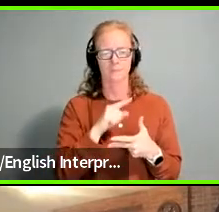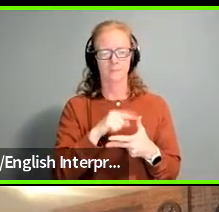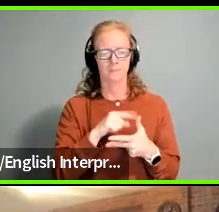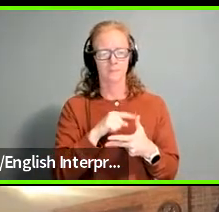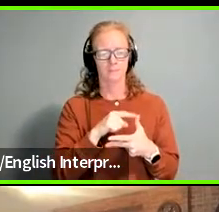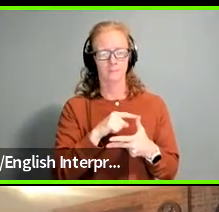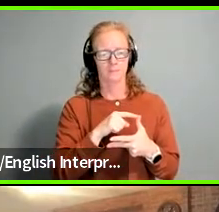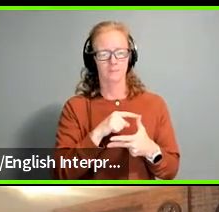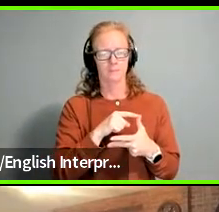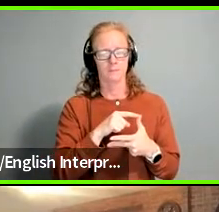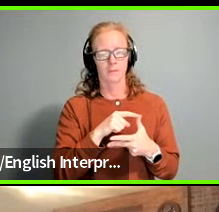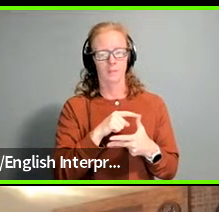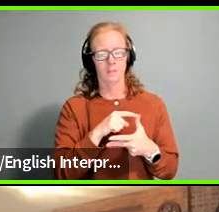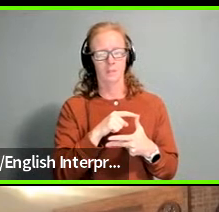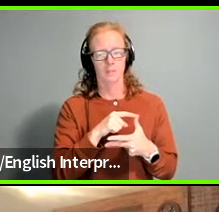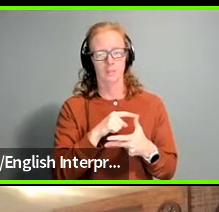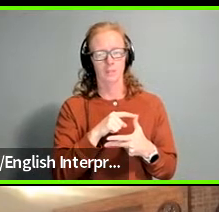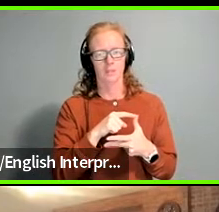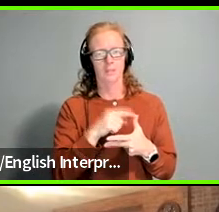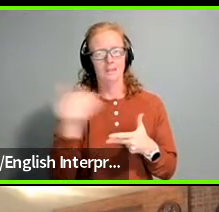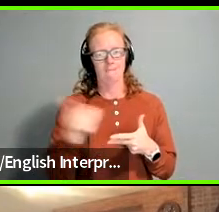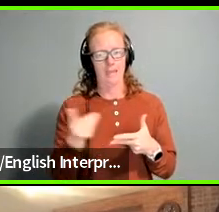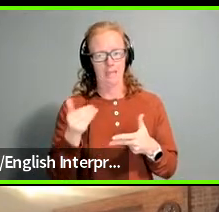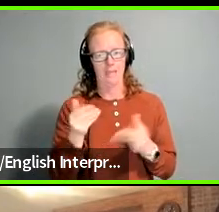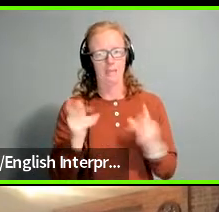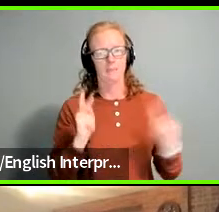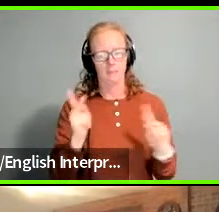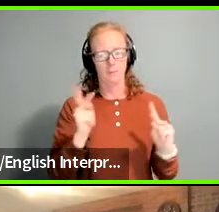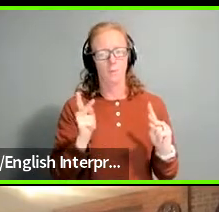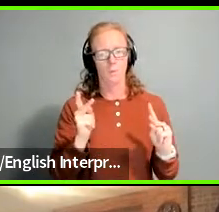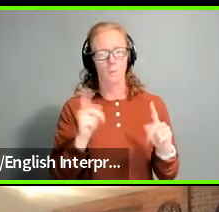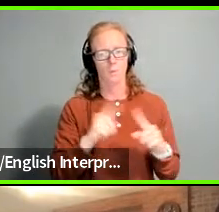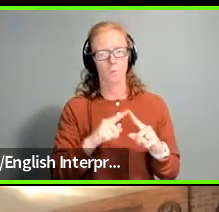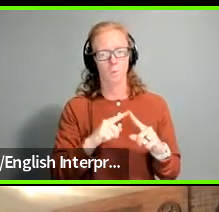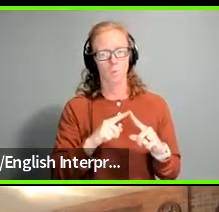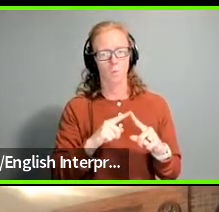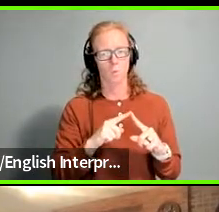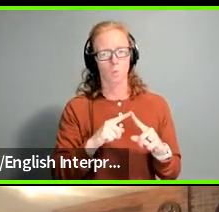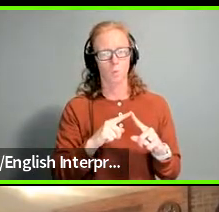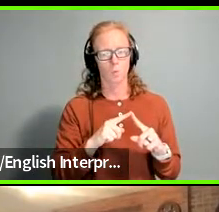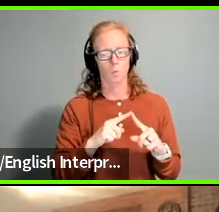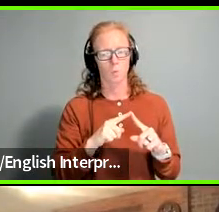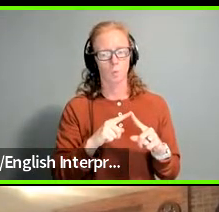That question about inviting participants to